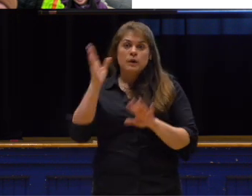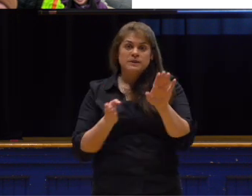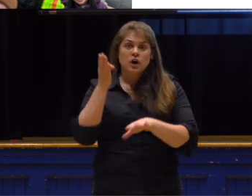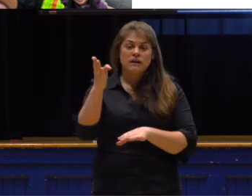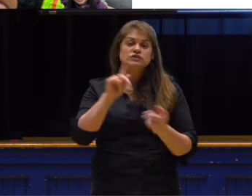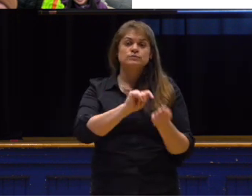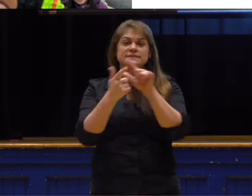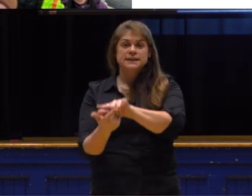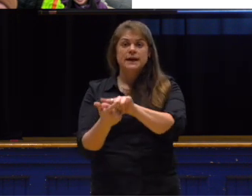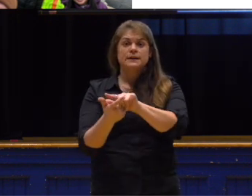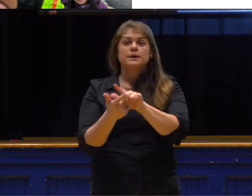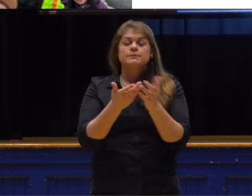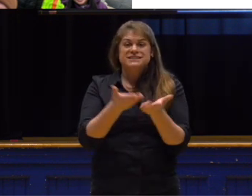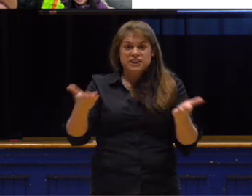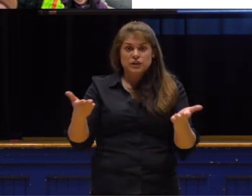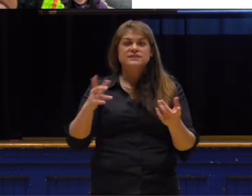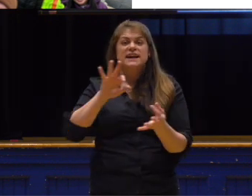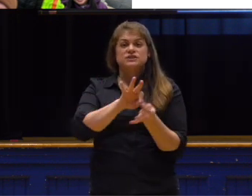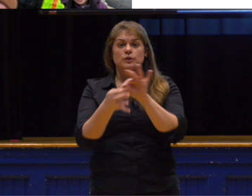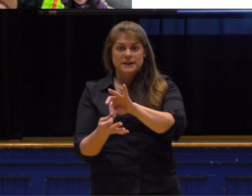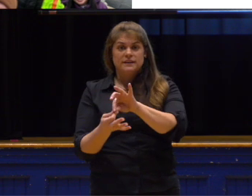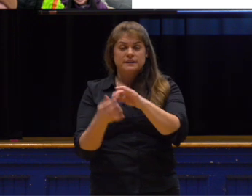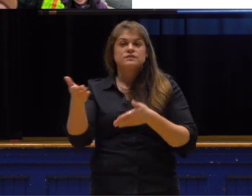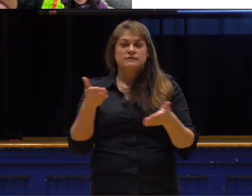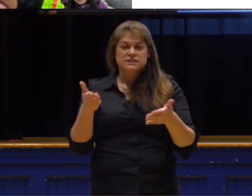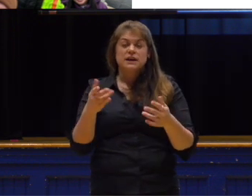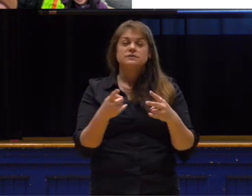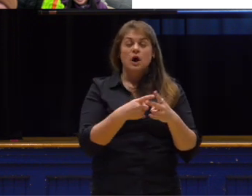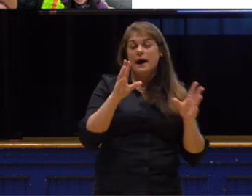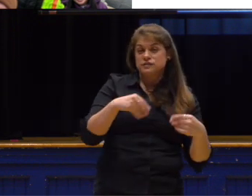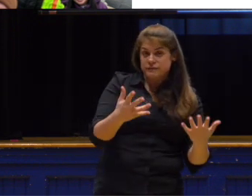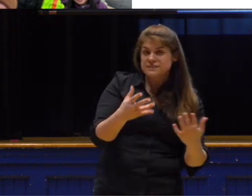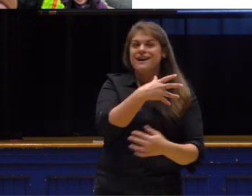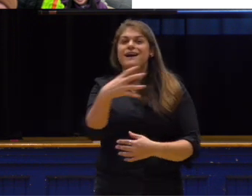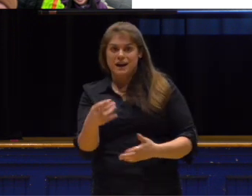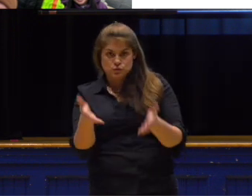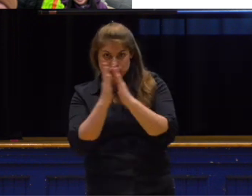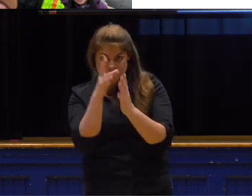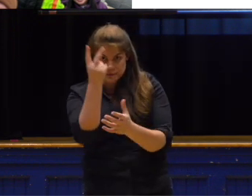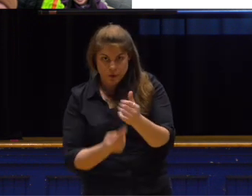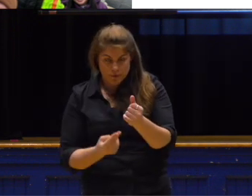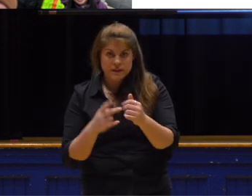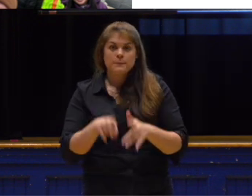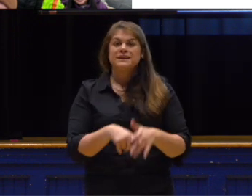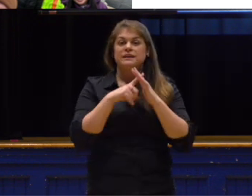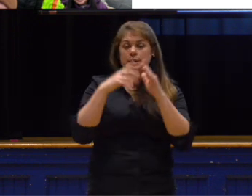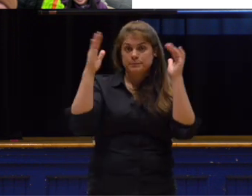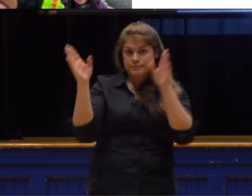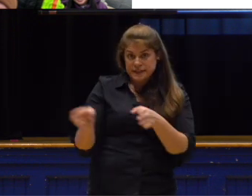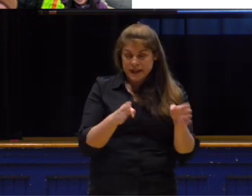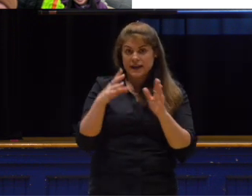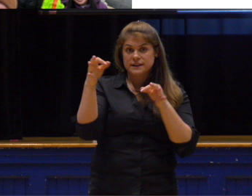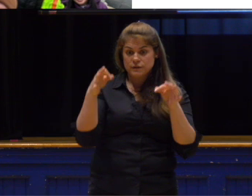translated material and interpretation services as needed and by request. Additionally, our plan outlines how we coordinate and